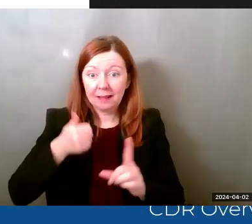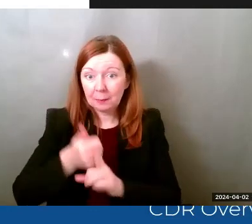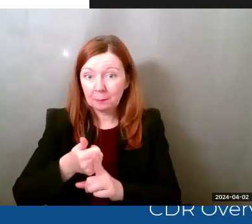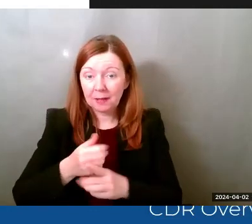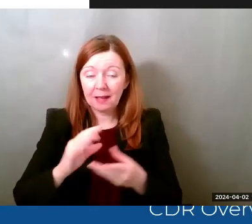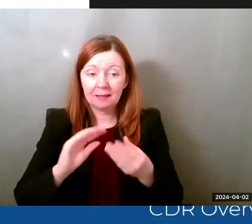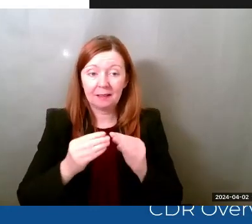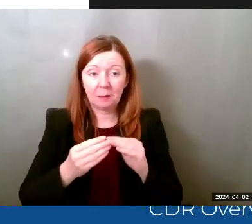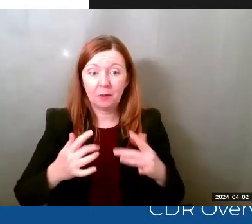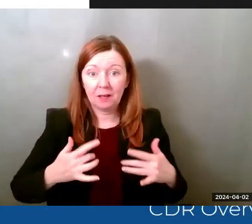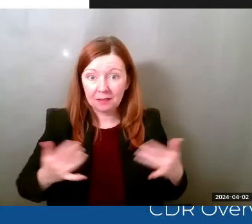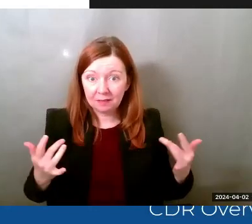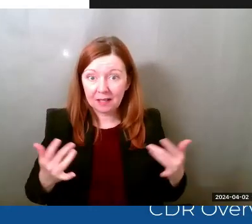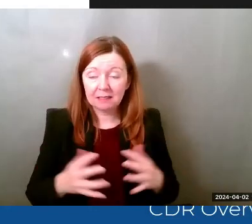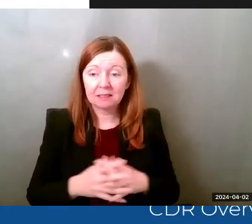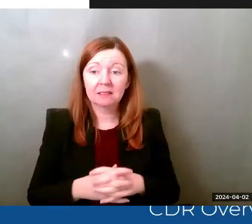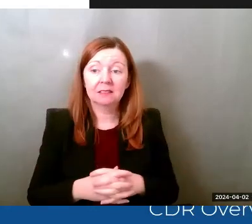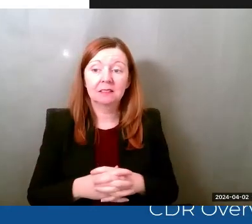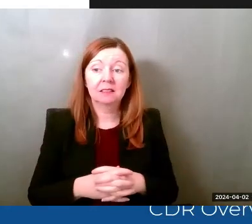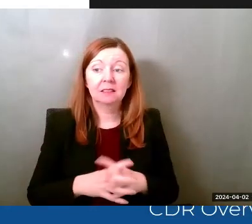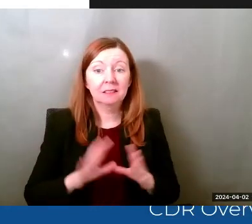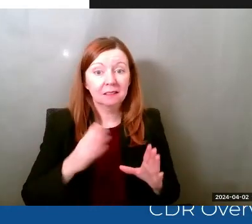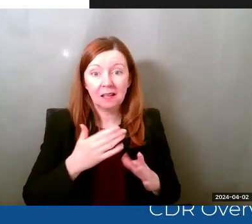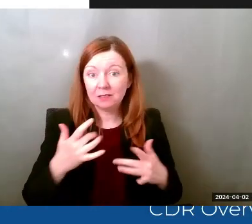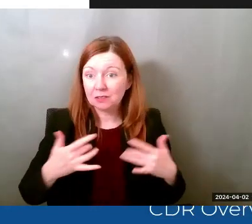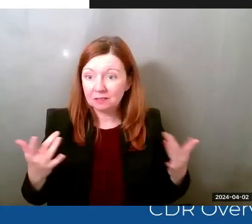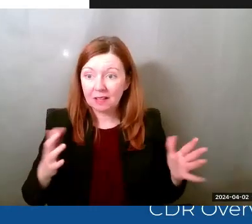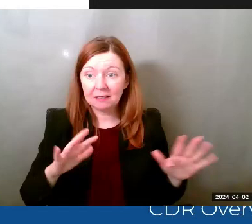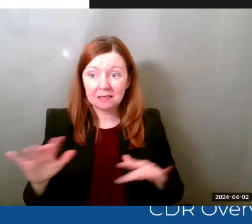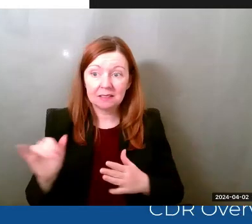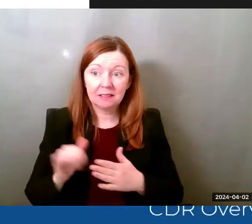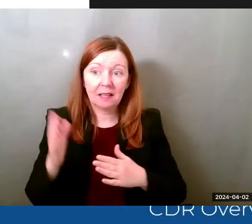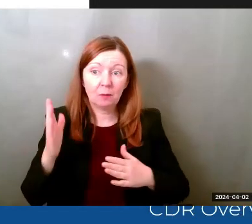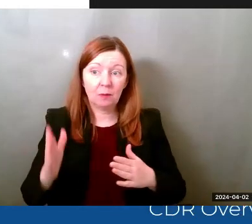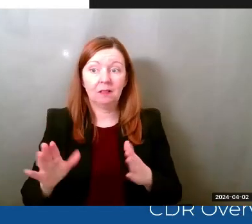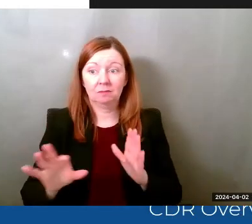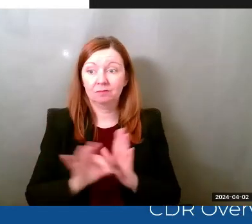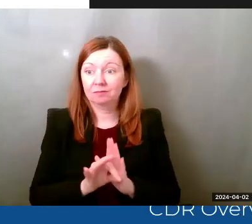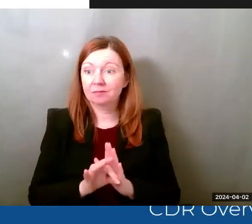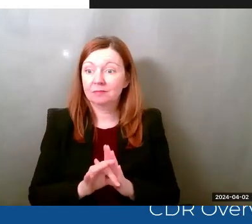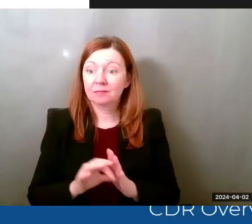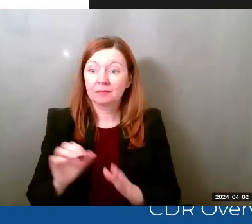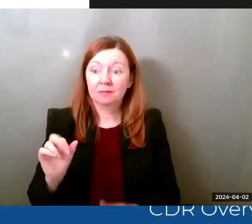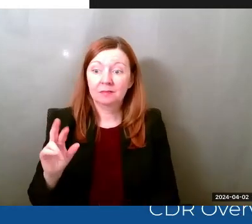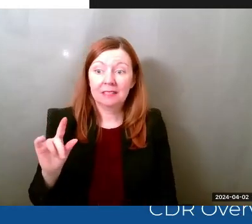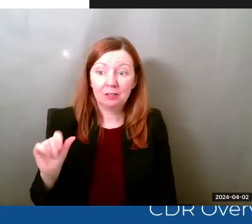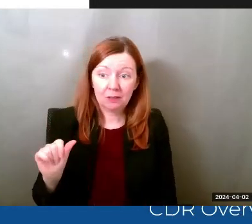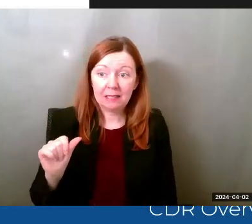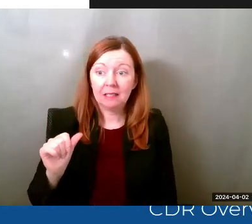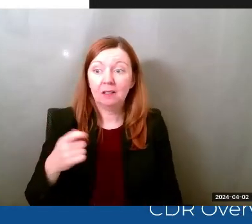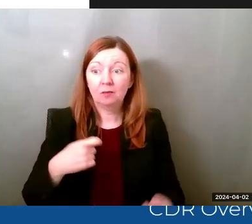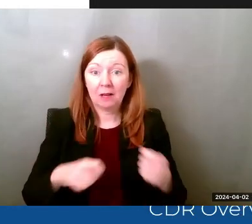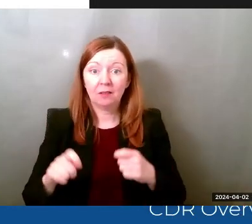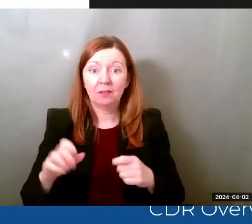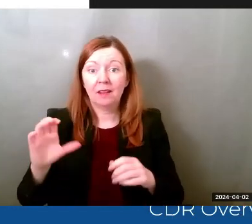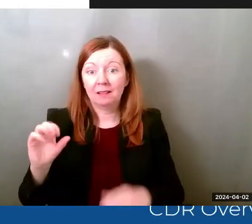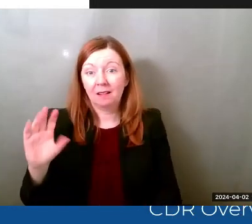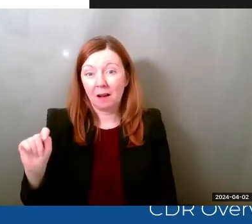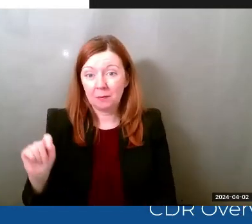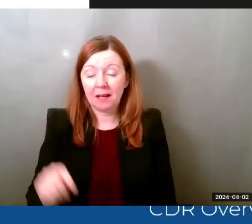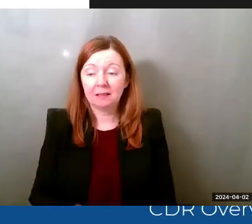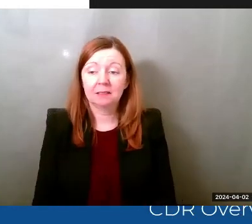of events, concert events and the like, which will be choosing the arena rather than the Comcast